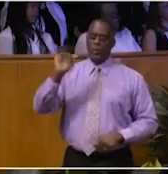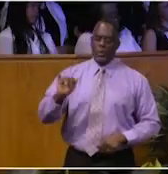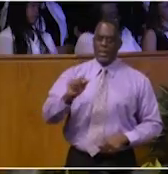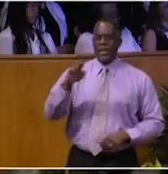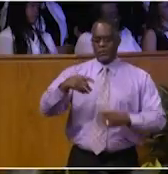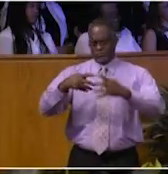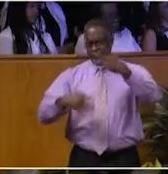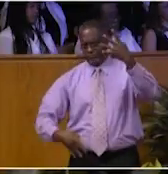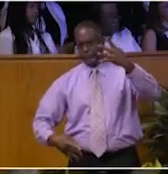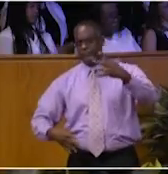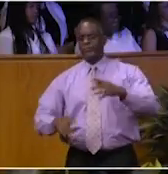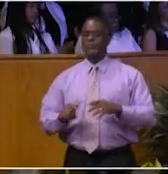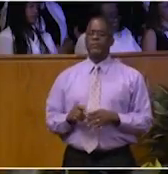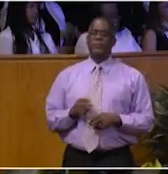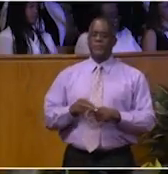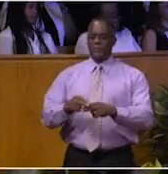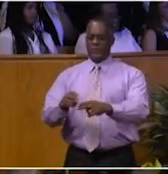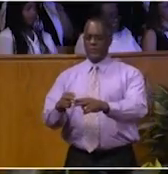Bland.